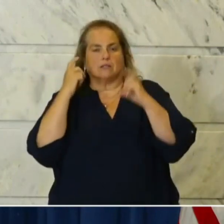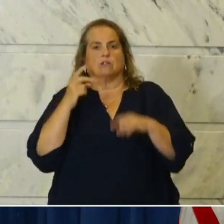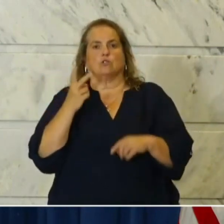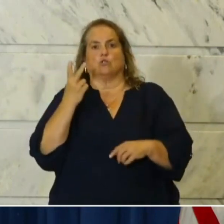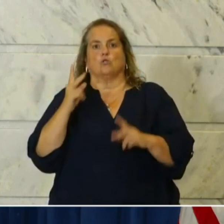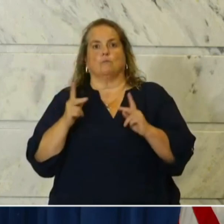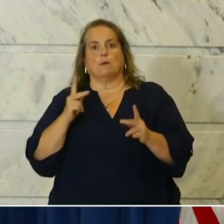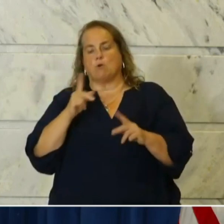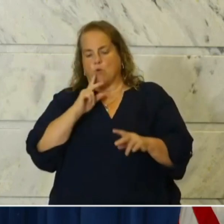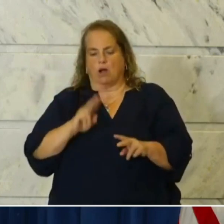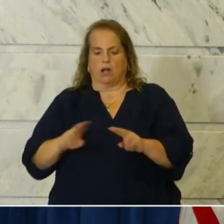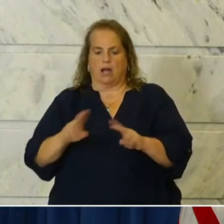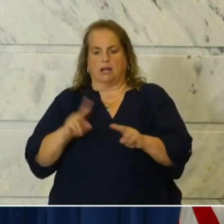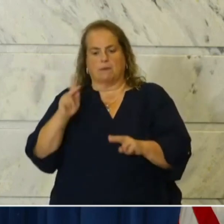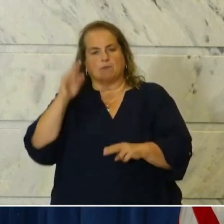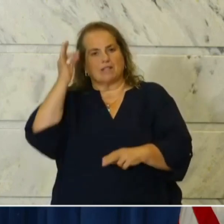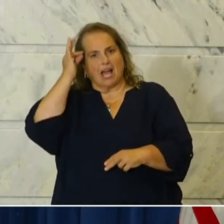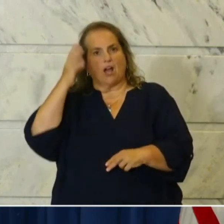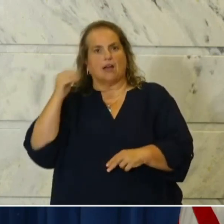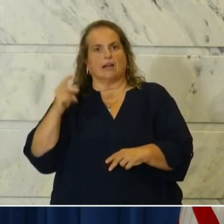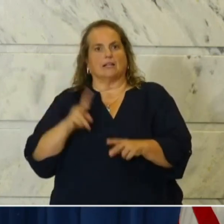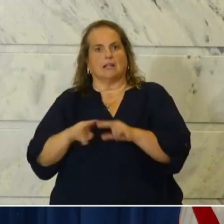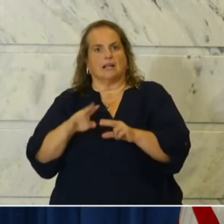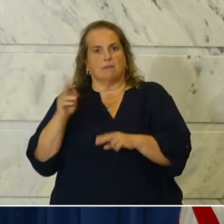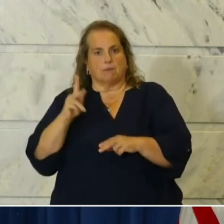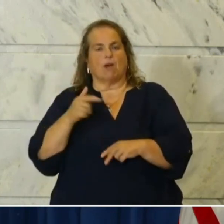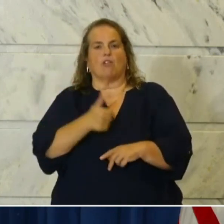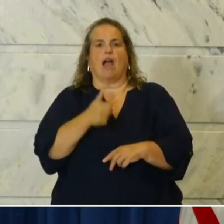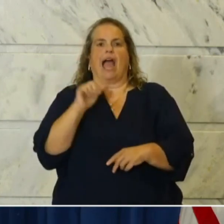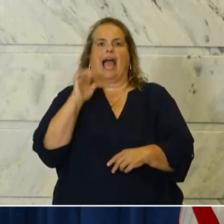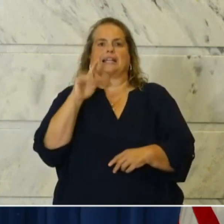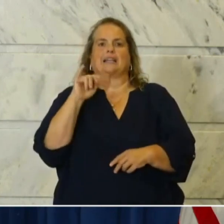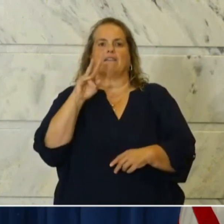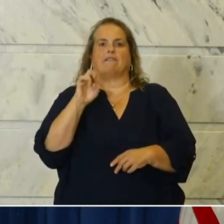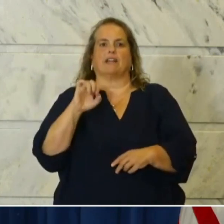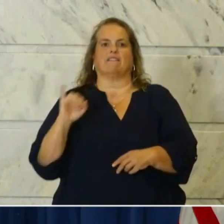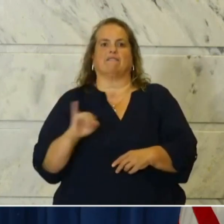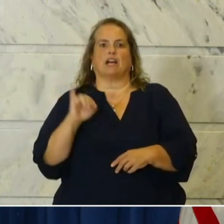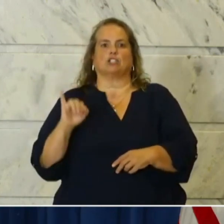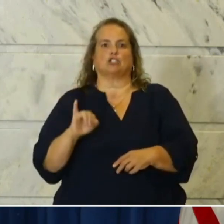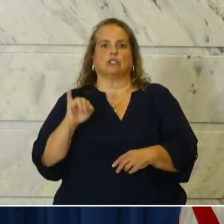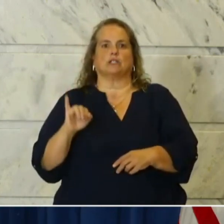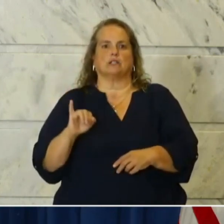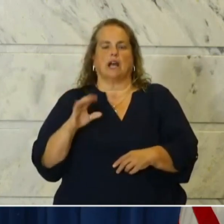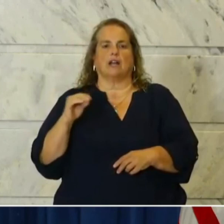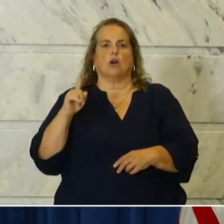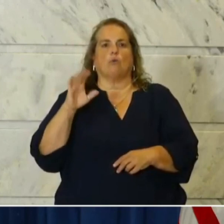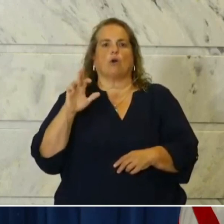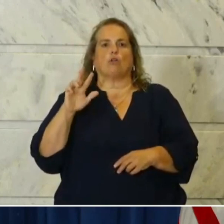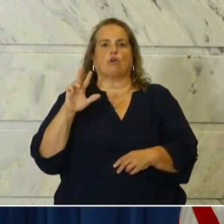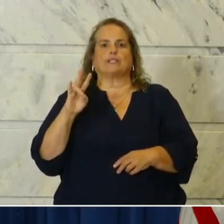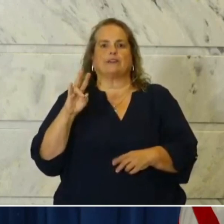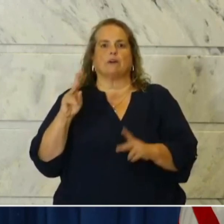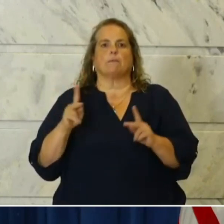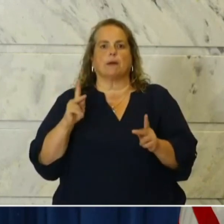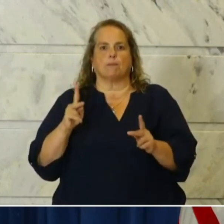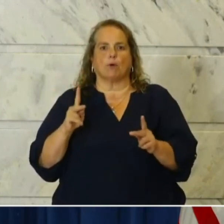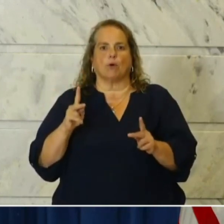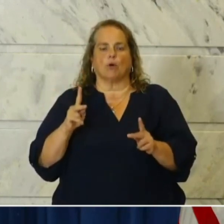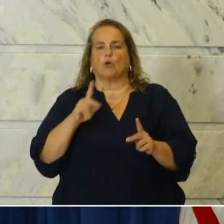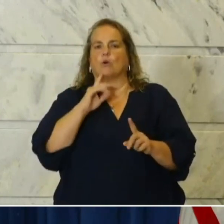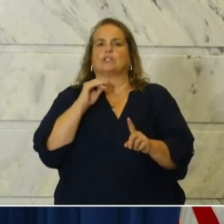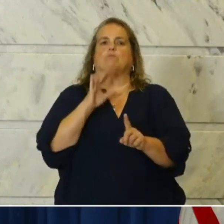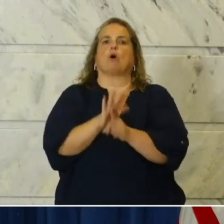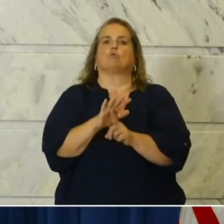were cutting people's hair and styling people's hair had active infection, and 137 people, I think it was, who were